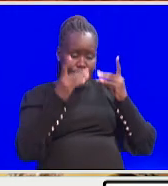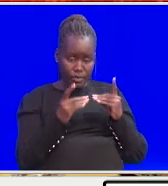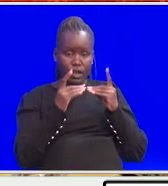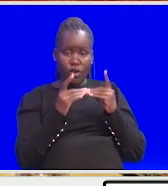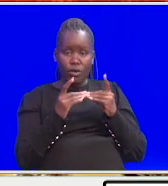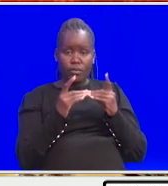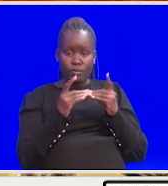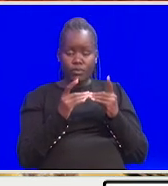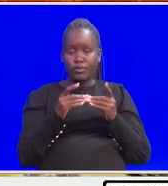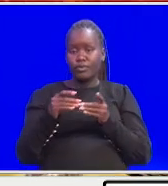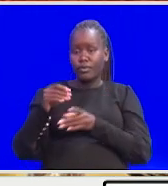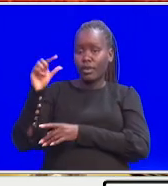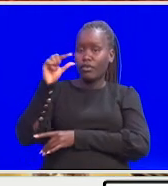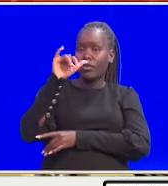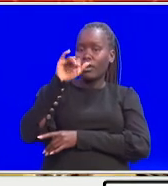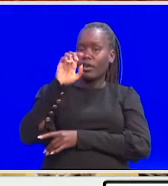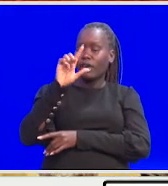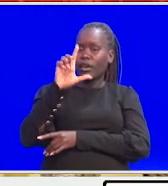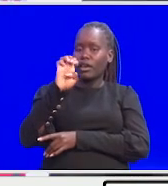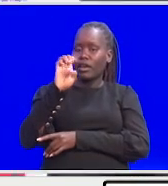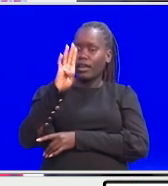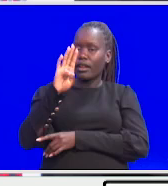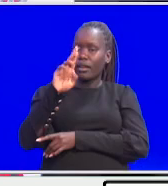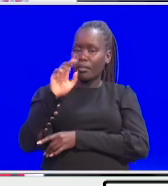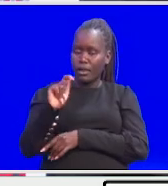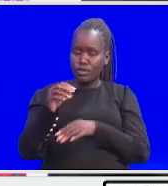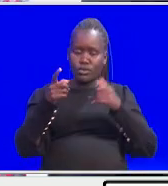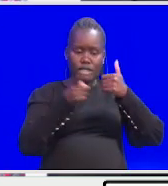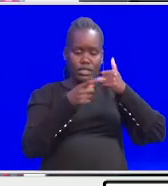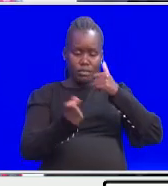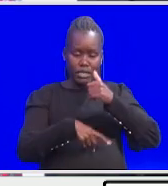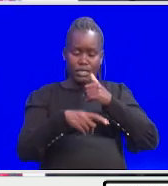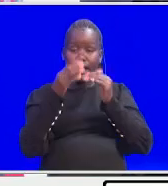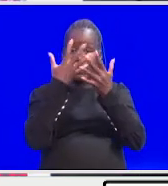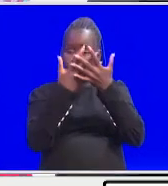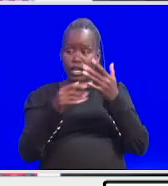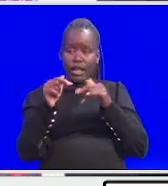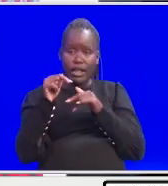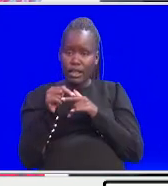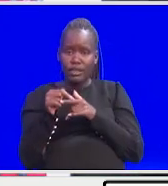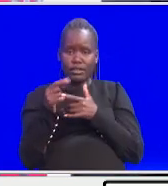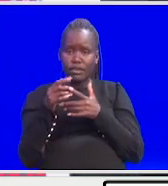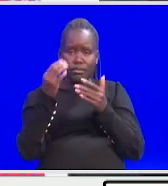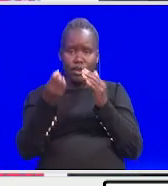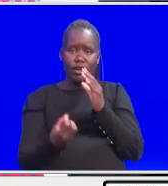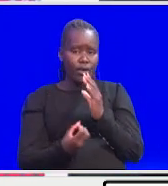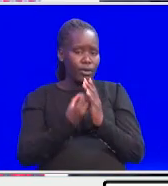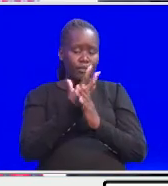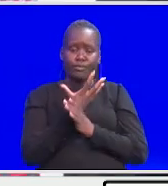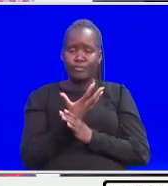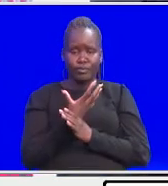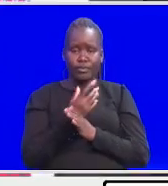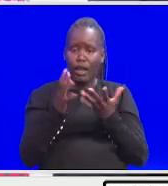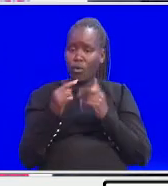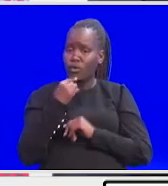Inspector General of Police Gilbert Masengeli to 6 months in jail. These rights cannot just be withdrawn whimsically, as we have